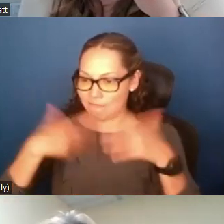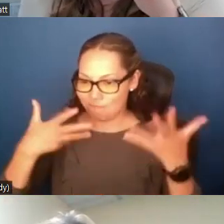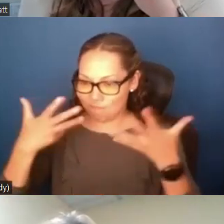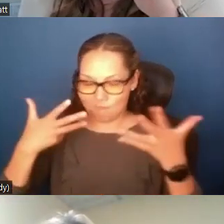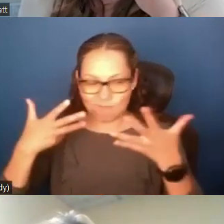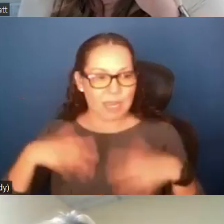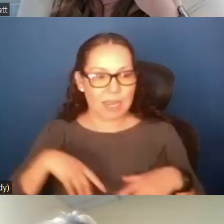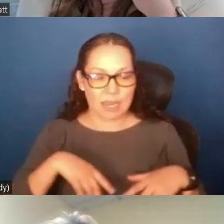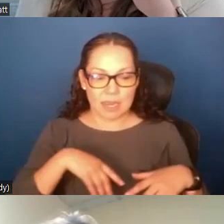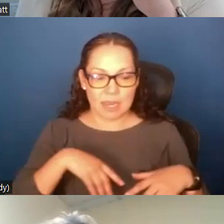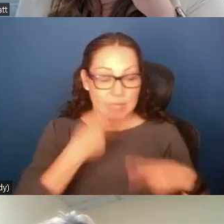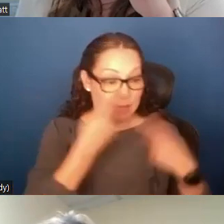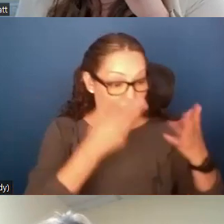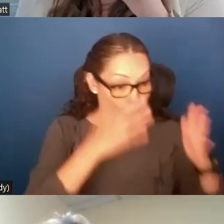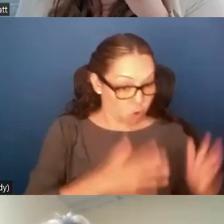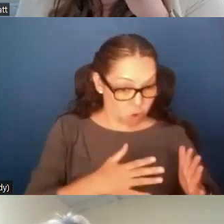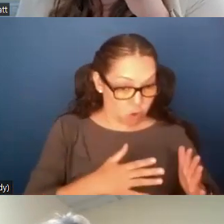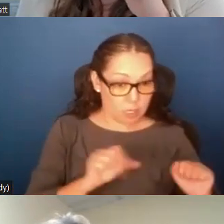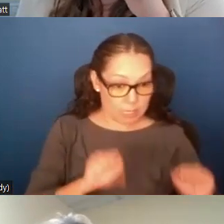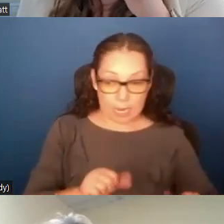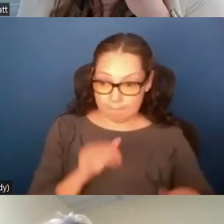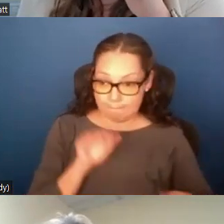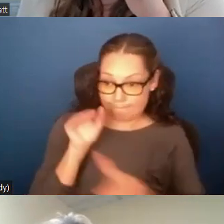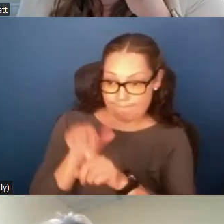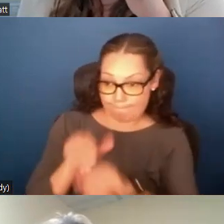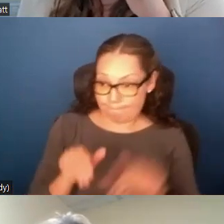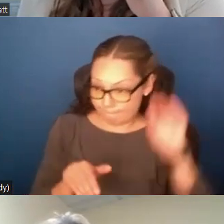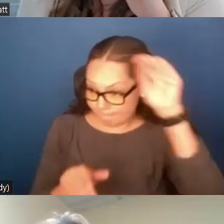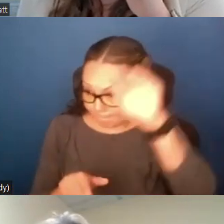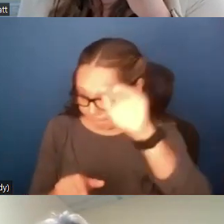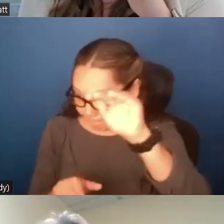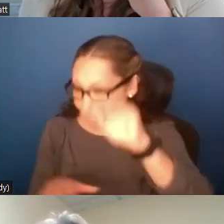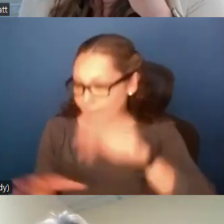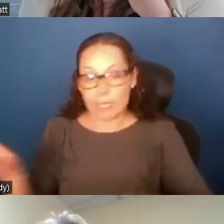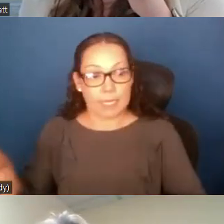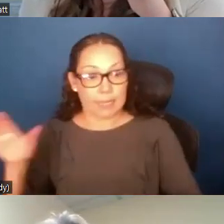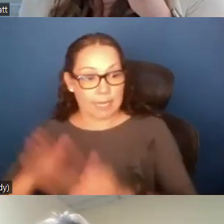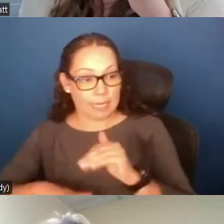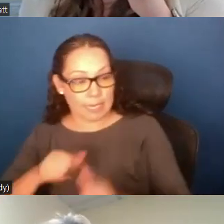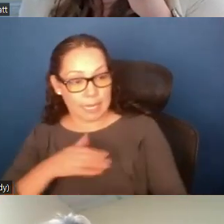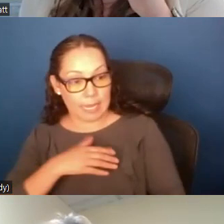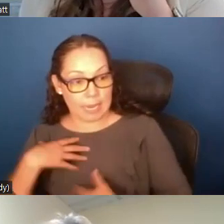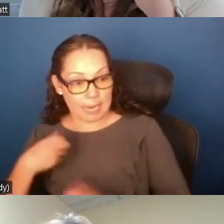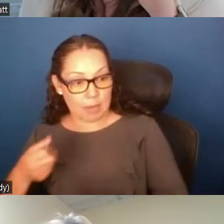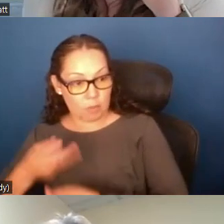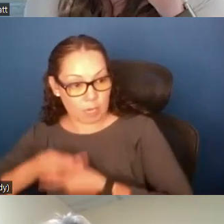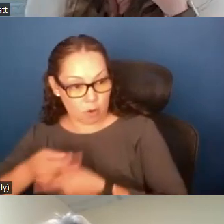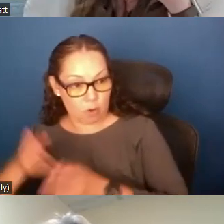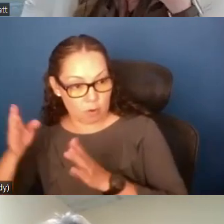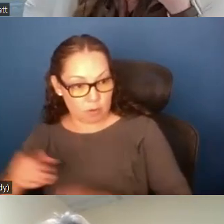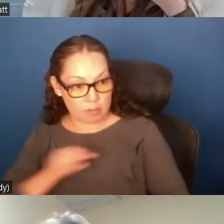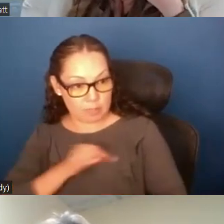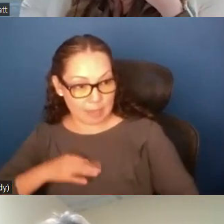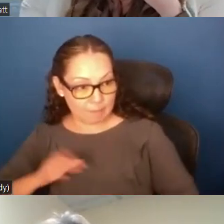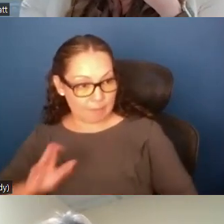just kind of ignored because they're saying, wow, my loved one's having these issues, as opposed to somebody